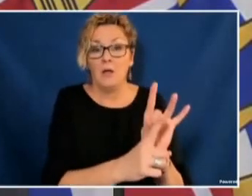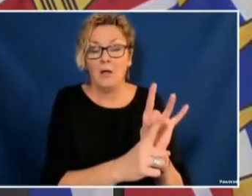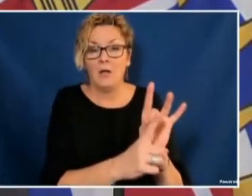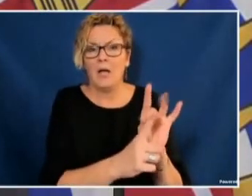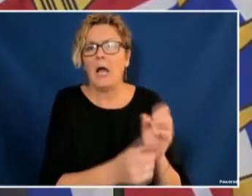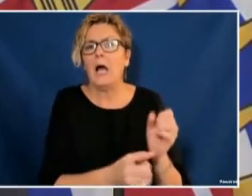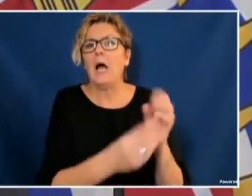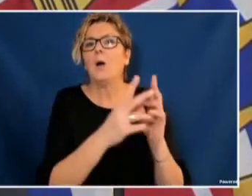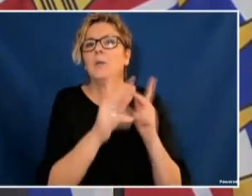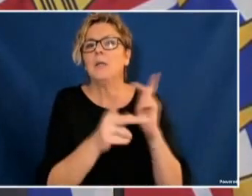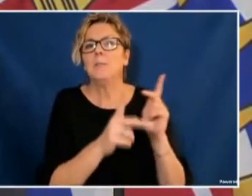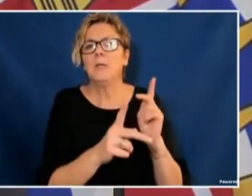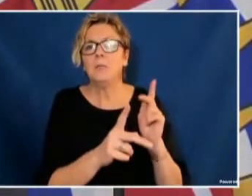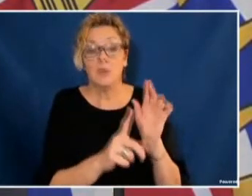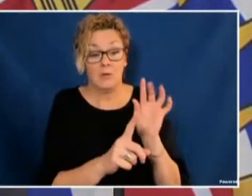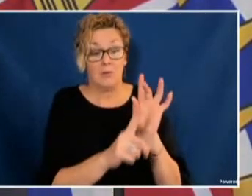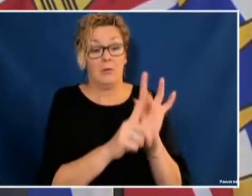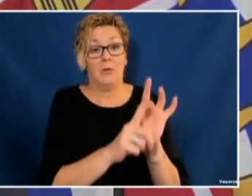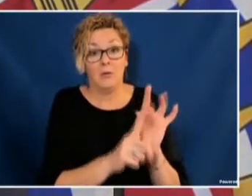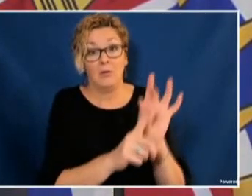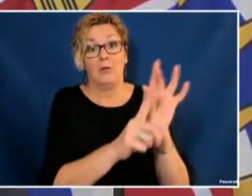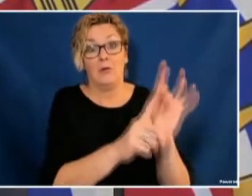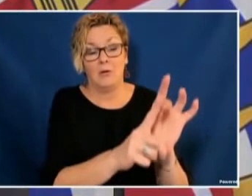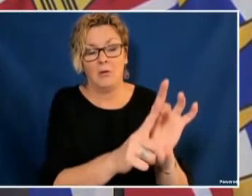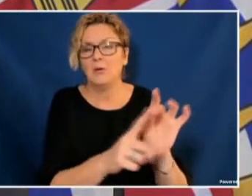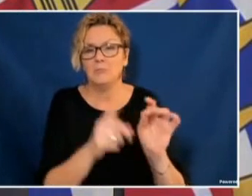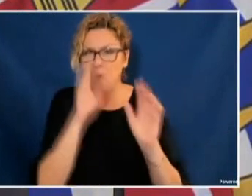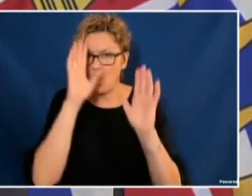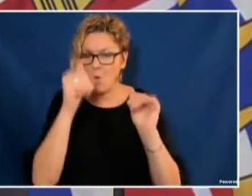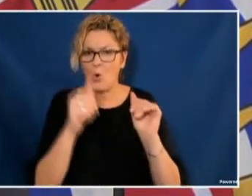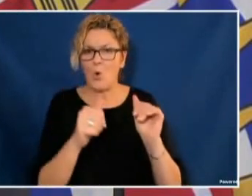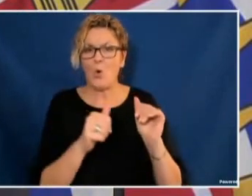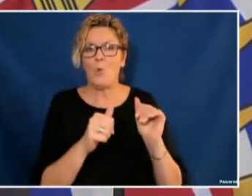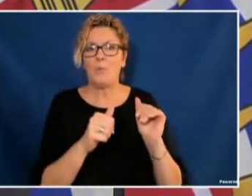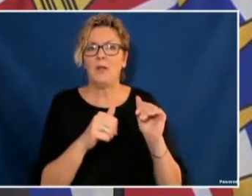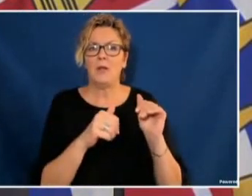whole answer. Richard Zussman, Global News.